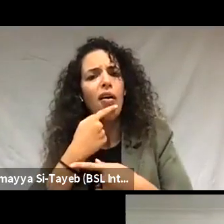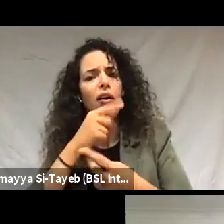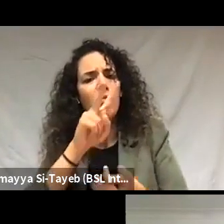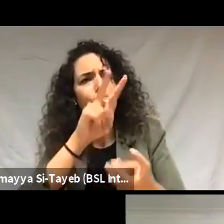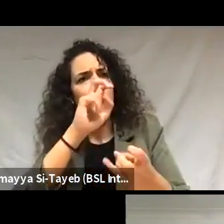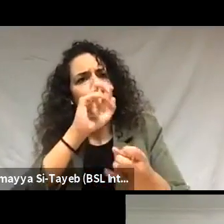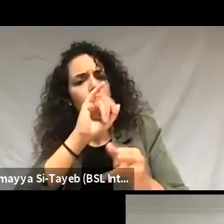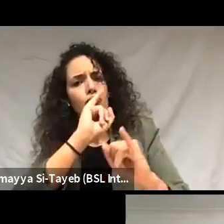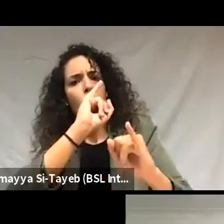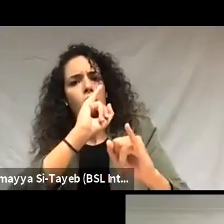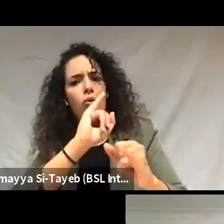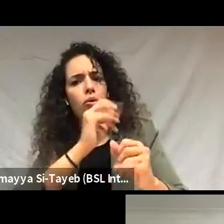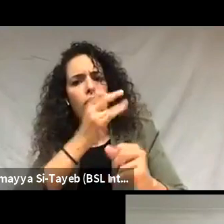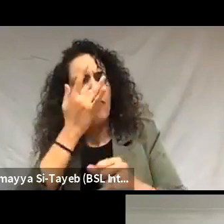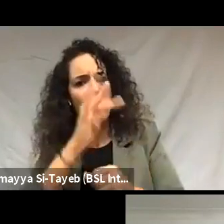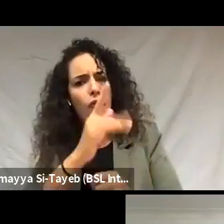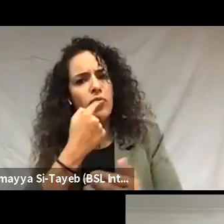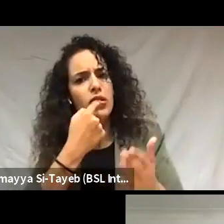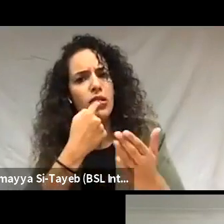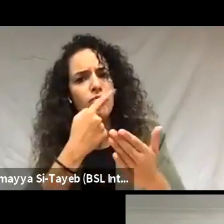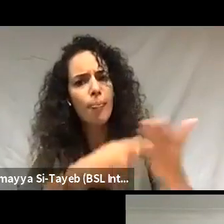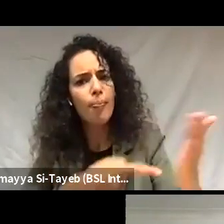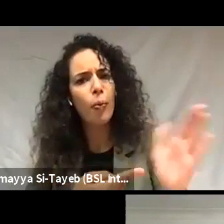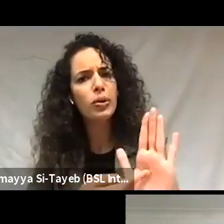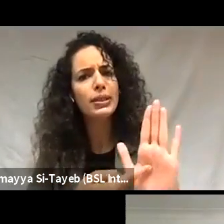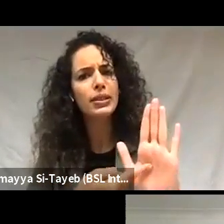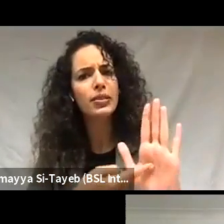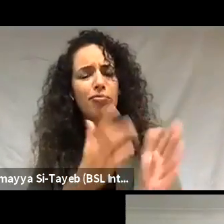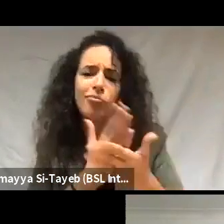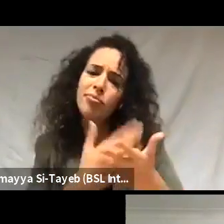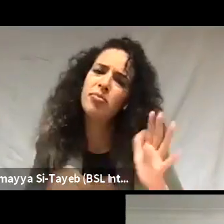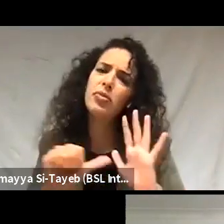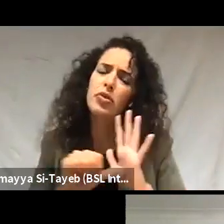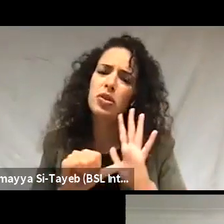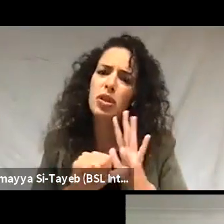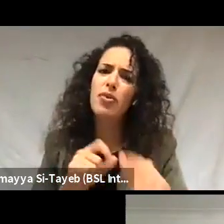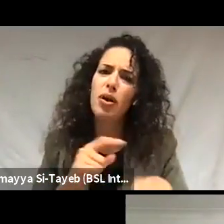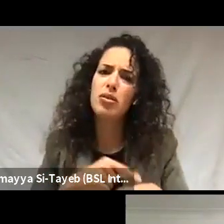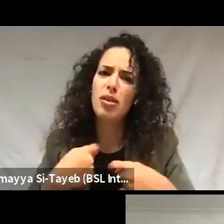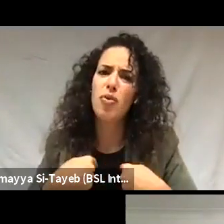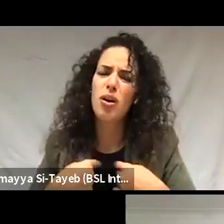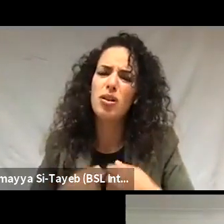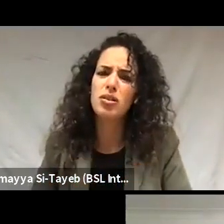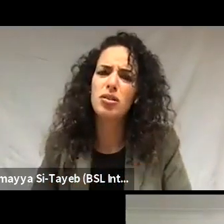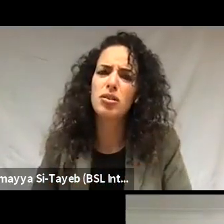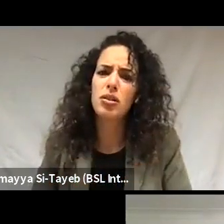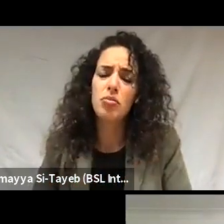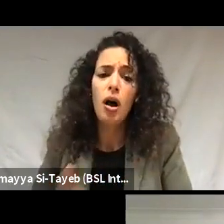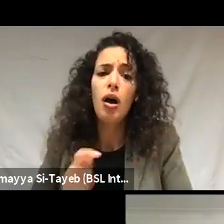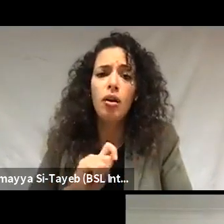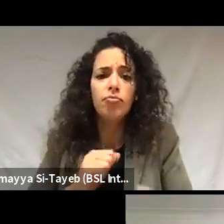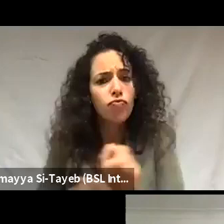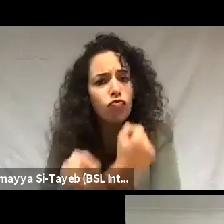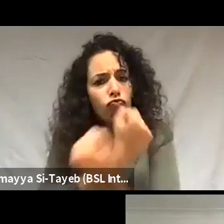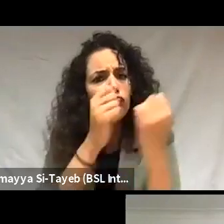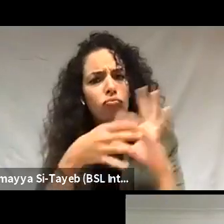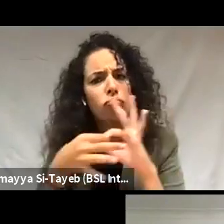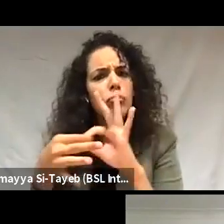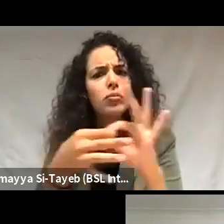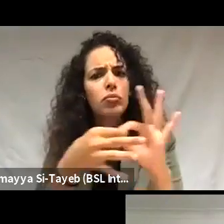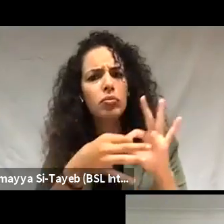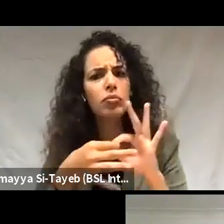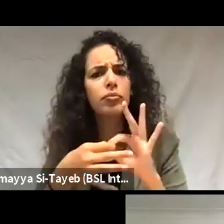It did become, again, like Sajad said, it was a difficult time, and we came together, and we're thankful that the